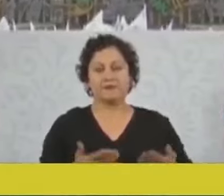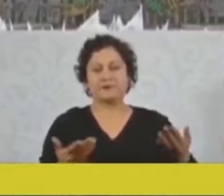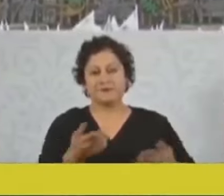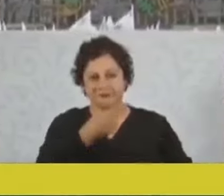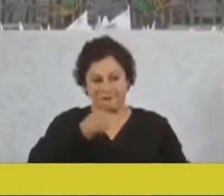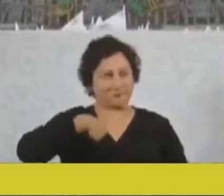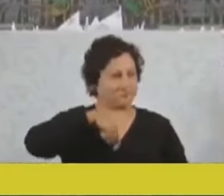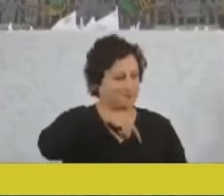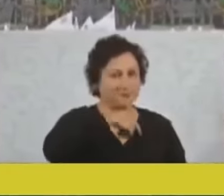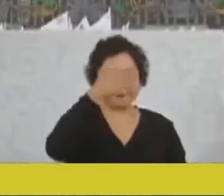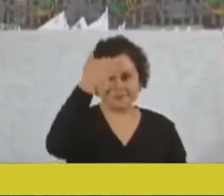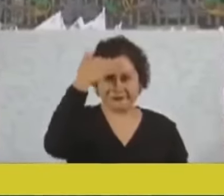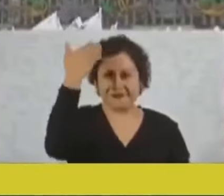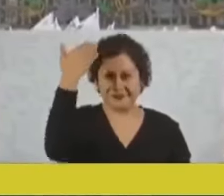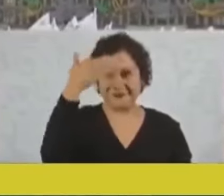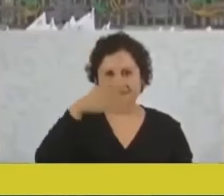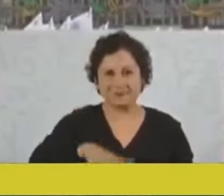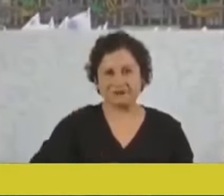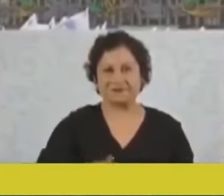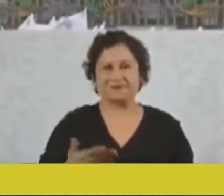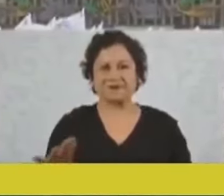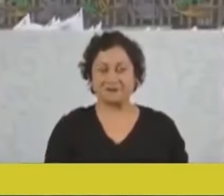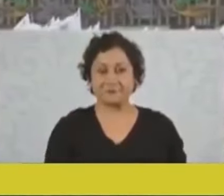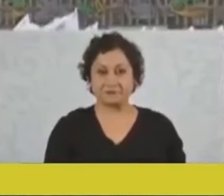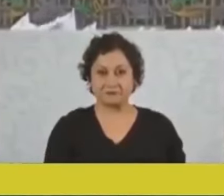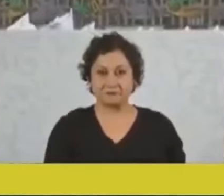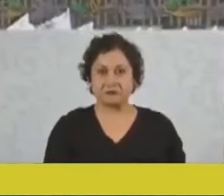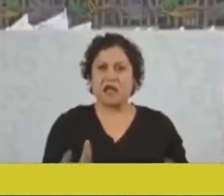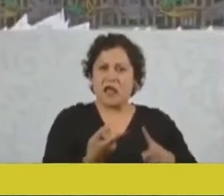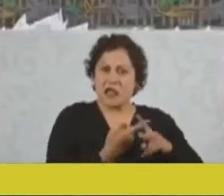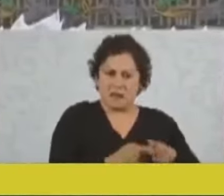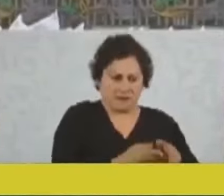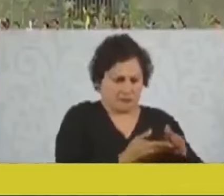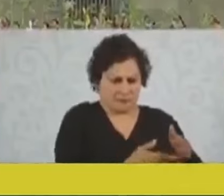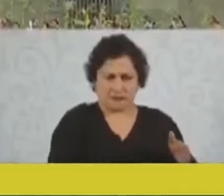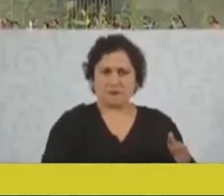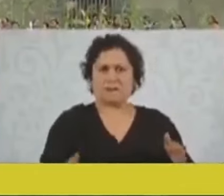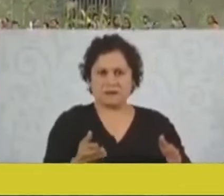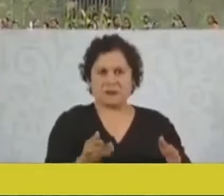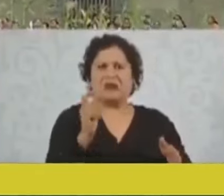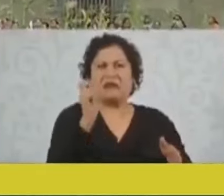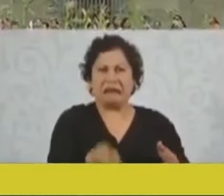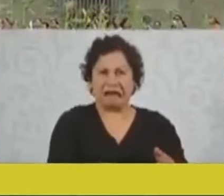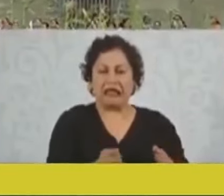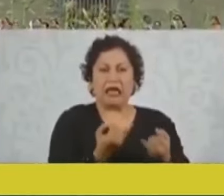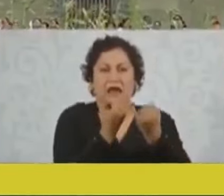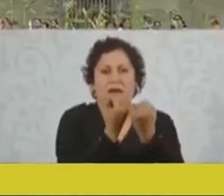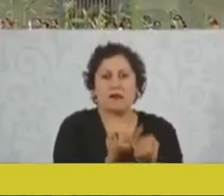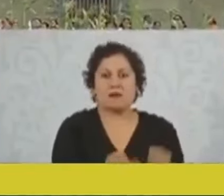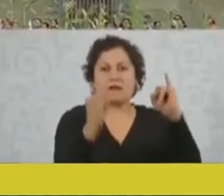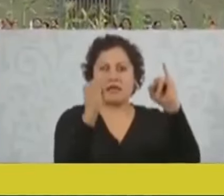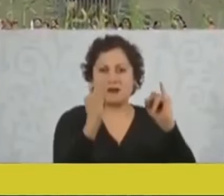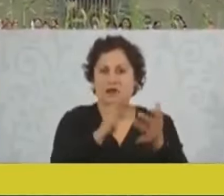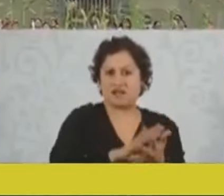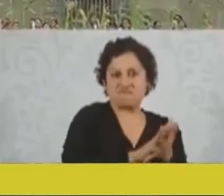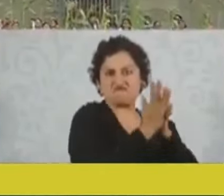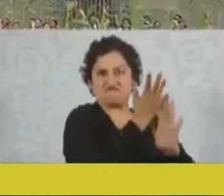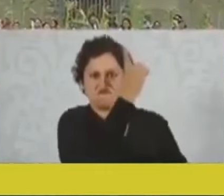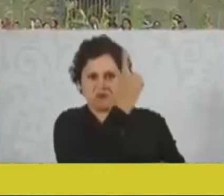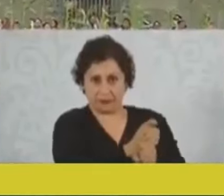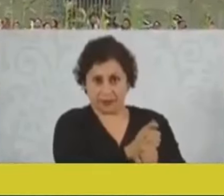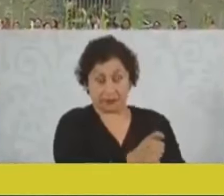We know that there is the first transformation, independence, the